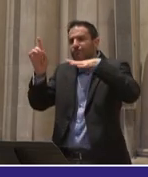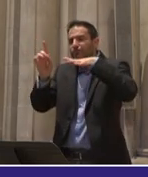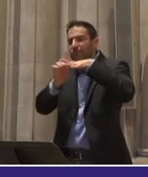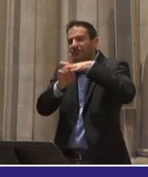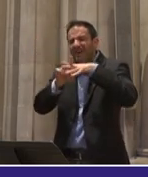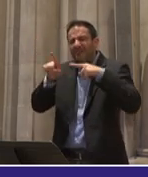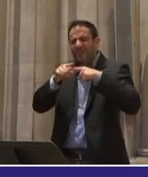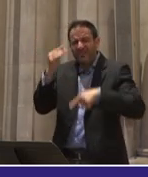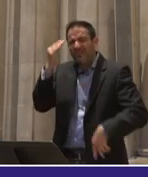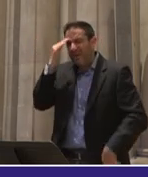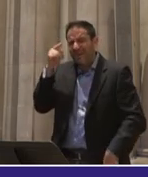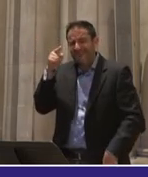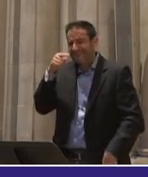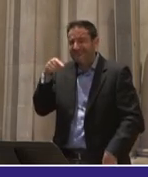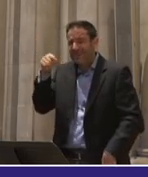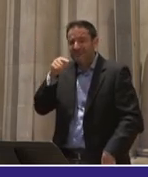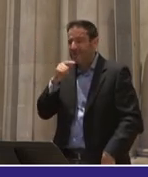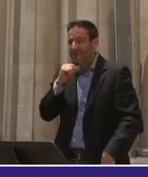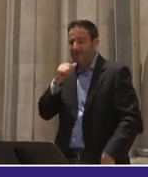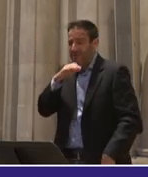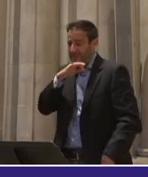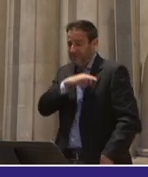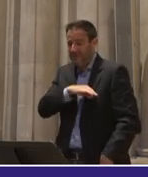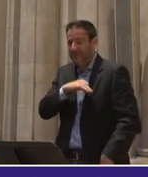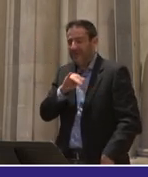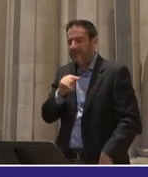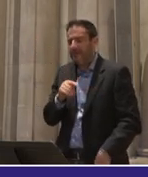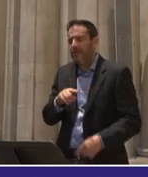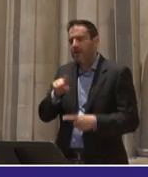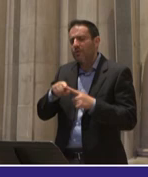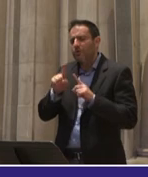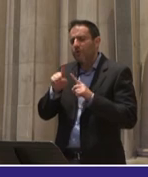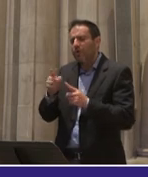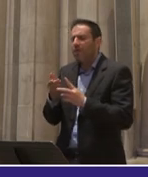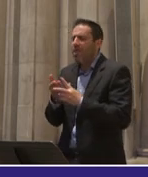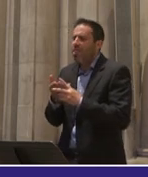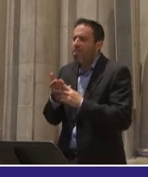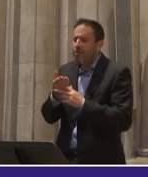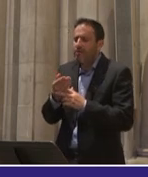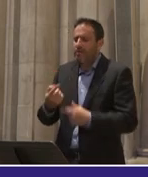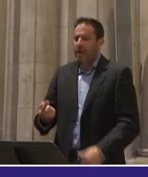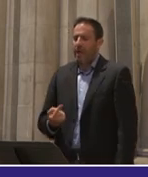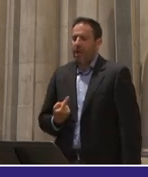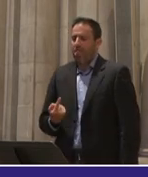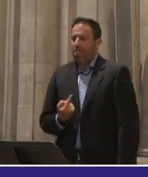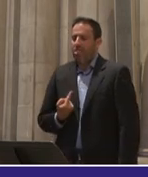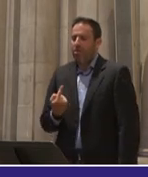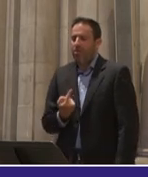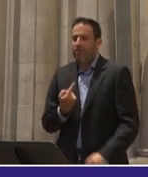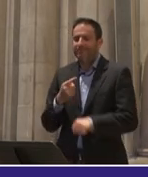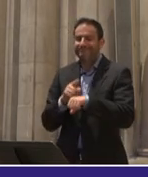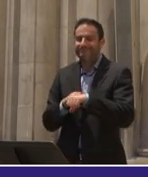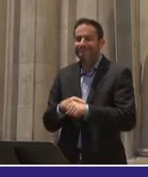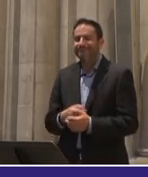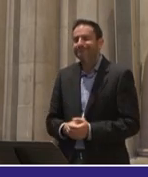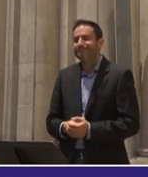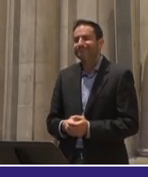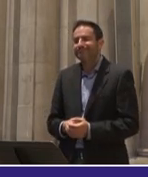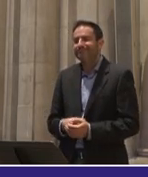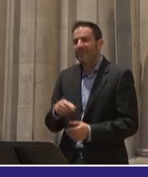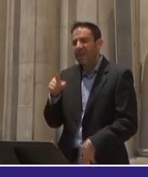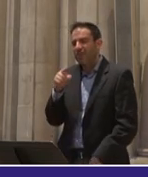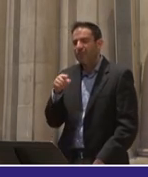you don't deserve it, or when you're walking through that long, lonesome valley. And you